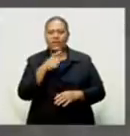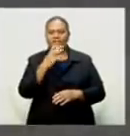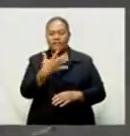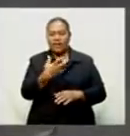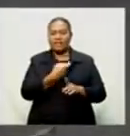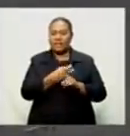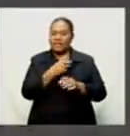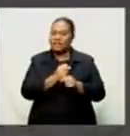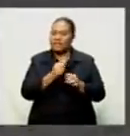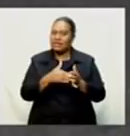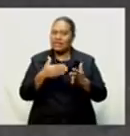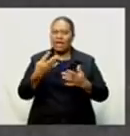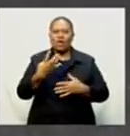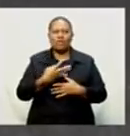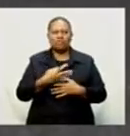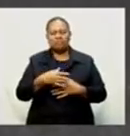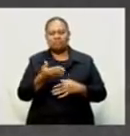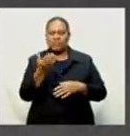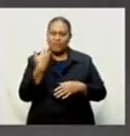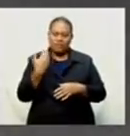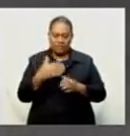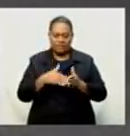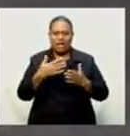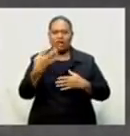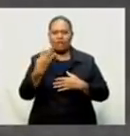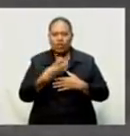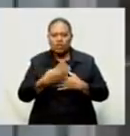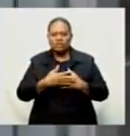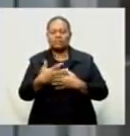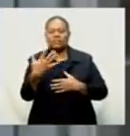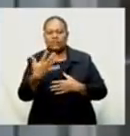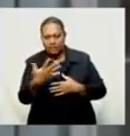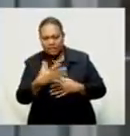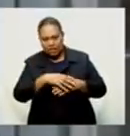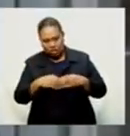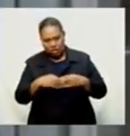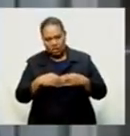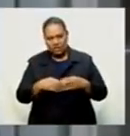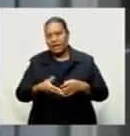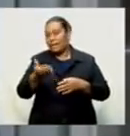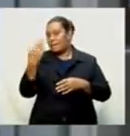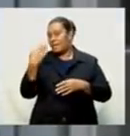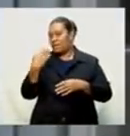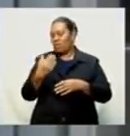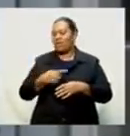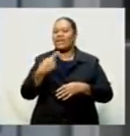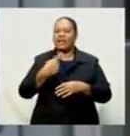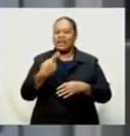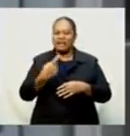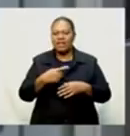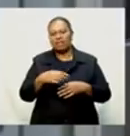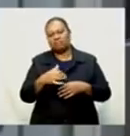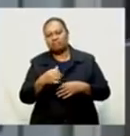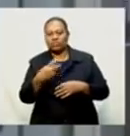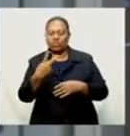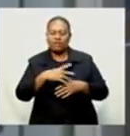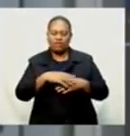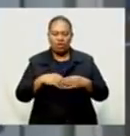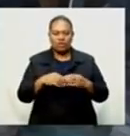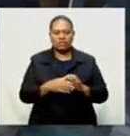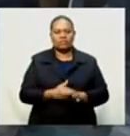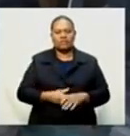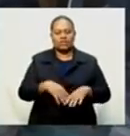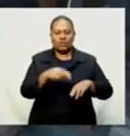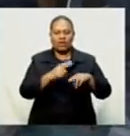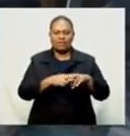at $14 to $15 recently. Before we just bought them for $11 to $12. Consumer Council of Fiji